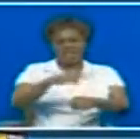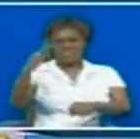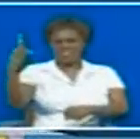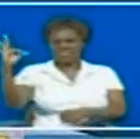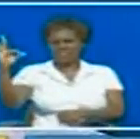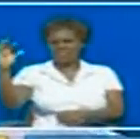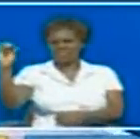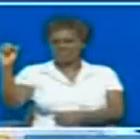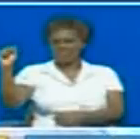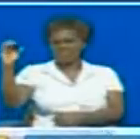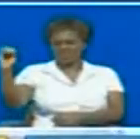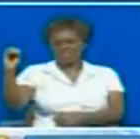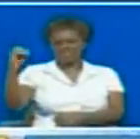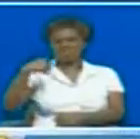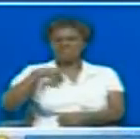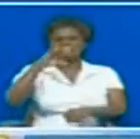to Lifikisha Kweli? Hey,